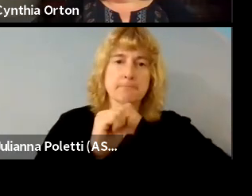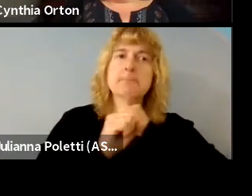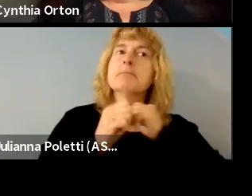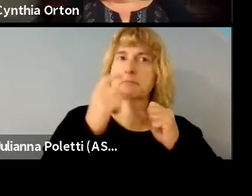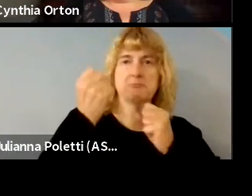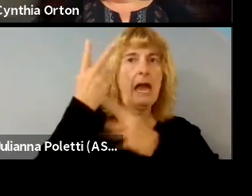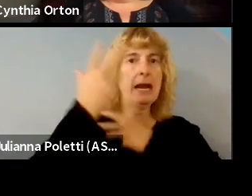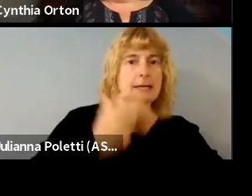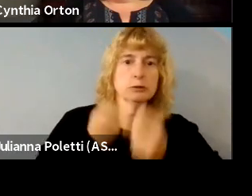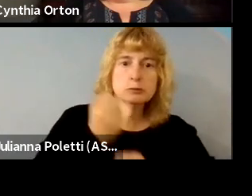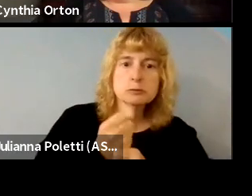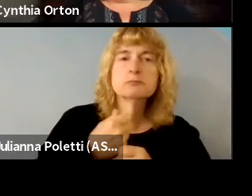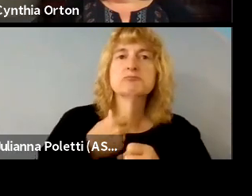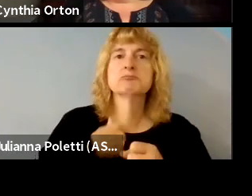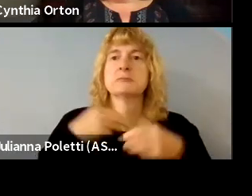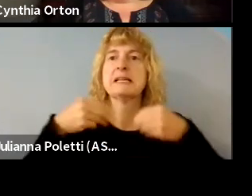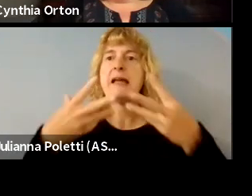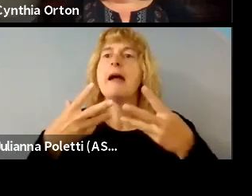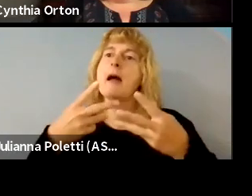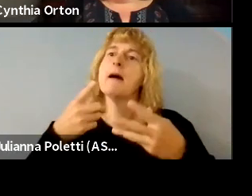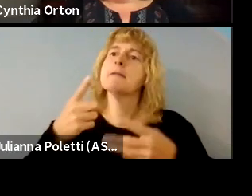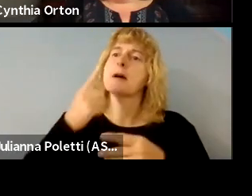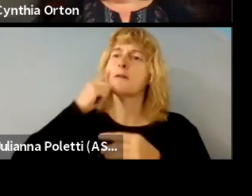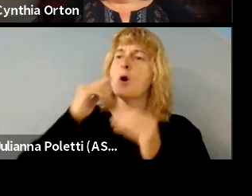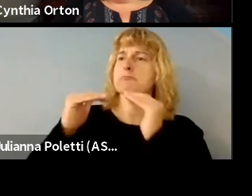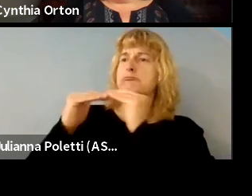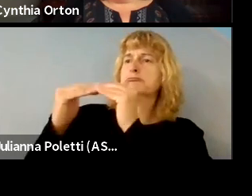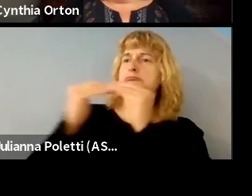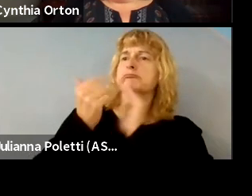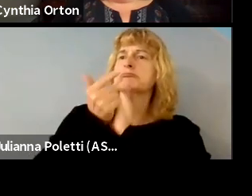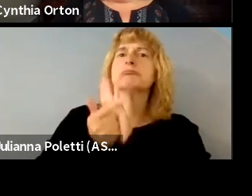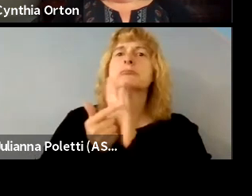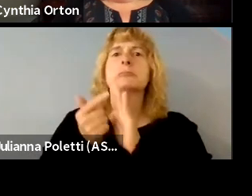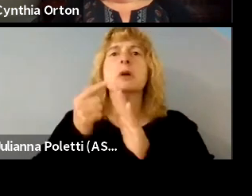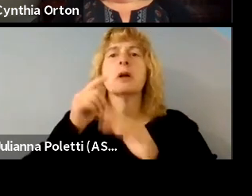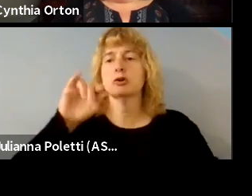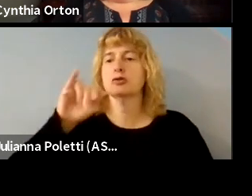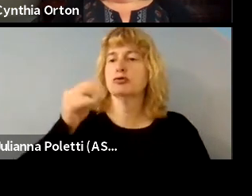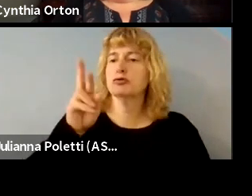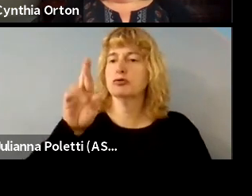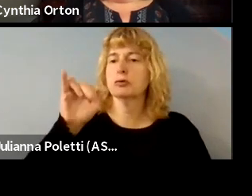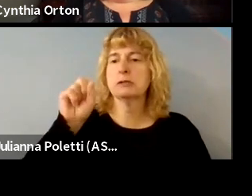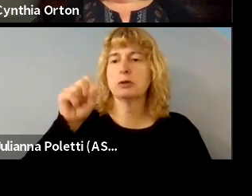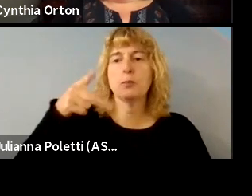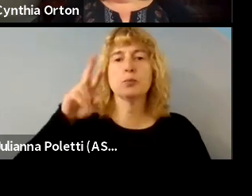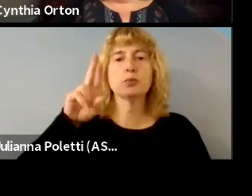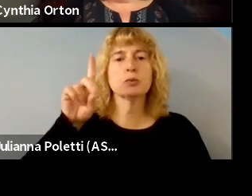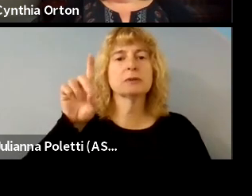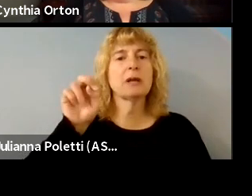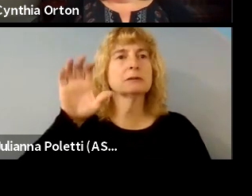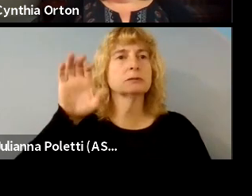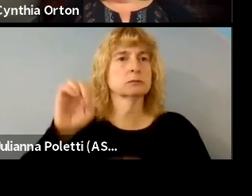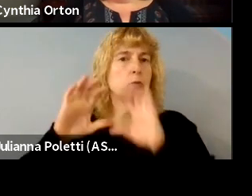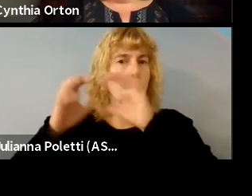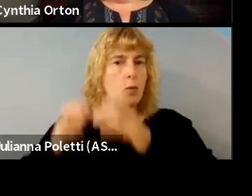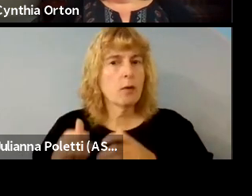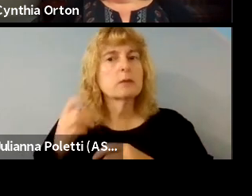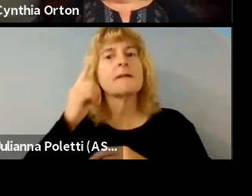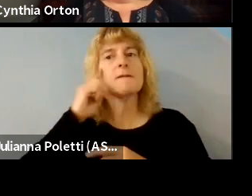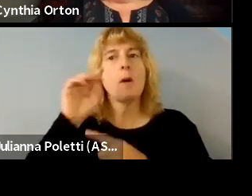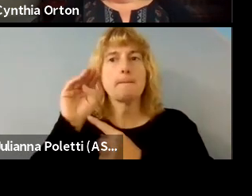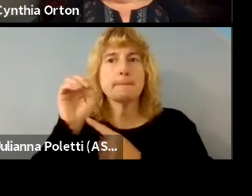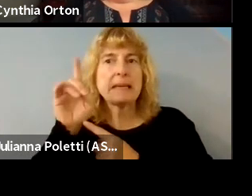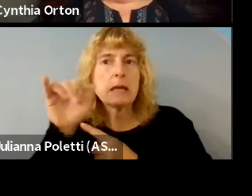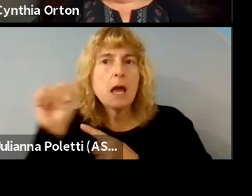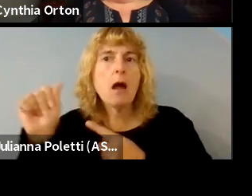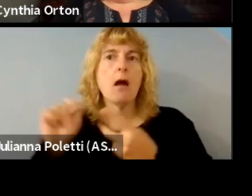jurisprudence courses to future journalists in the news media law and ethics area. And one of the large